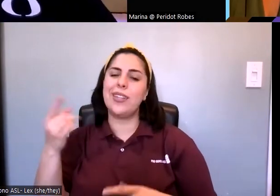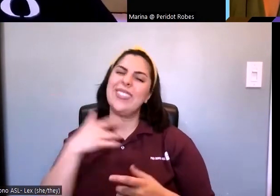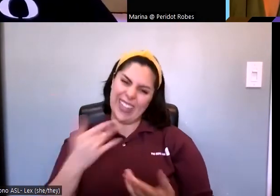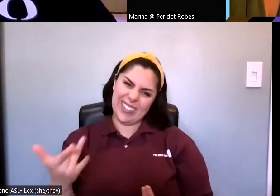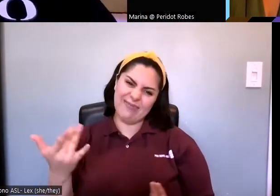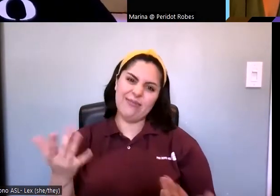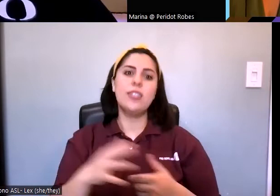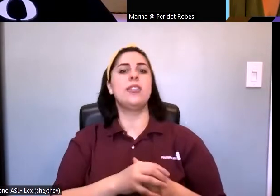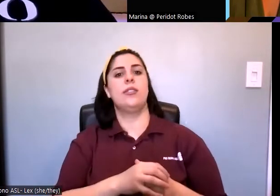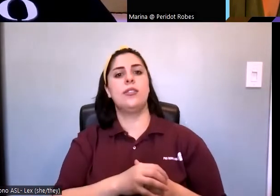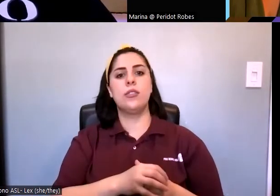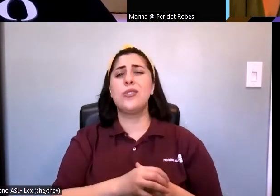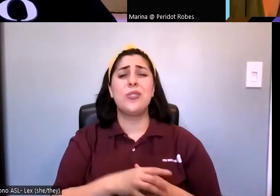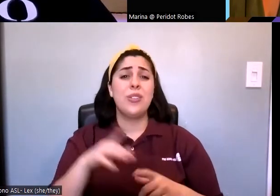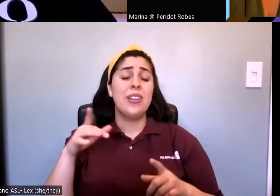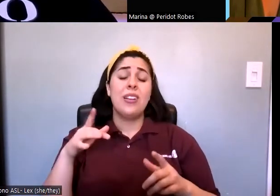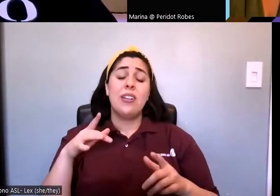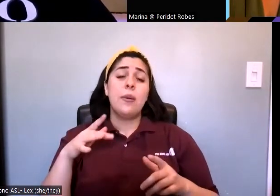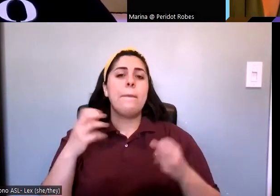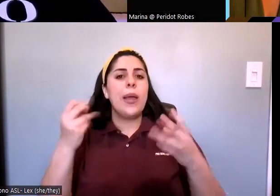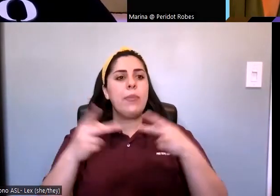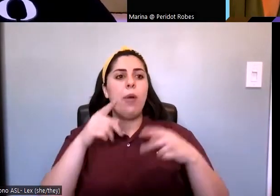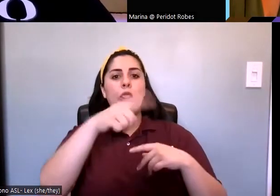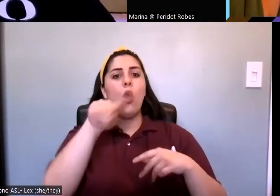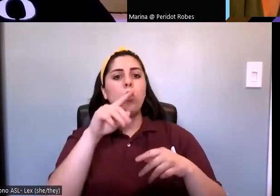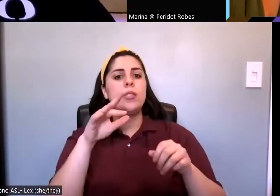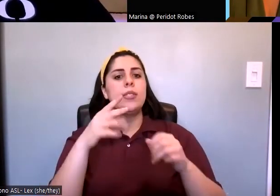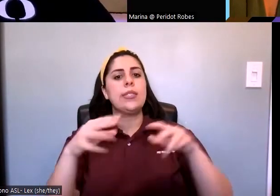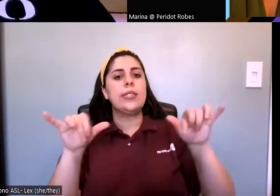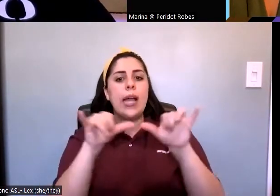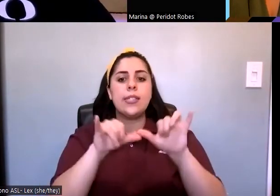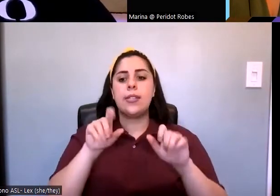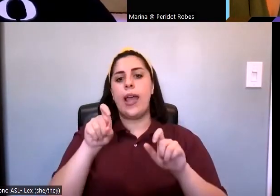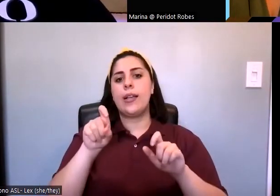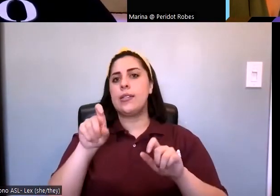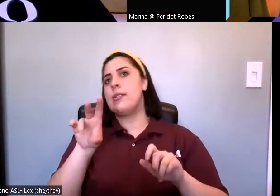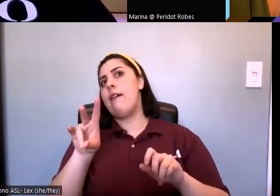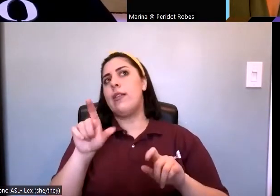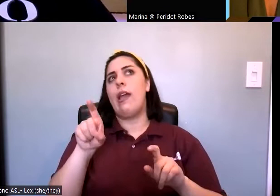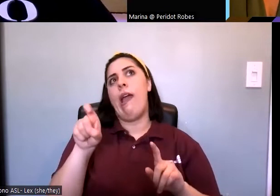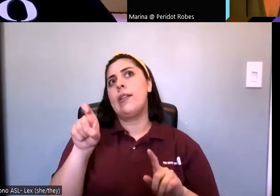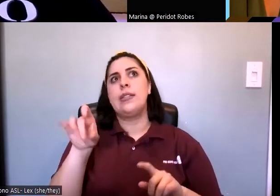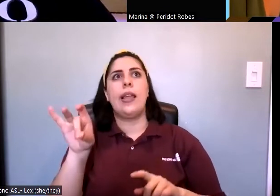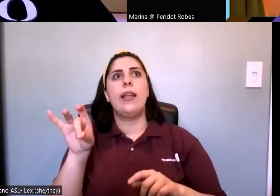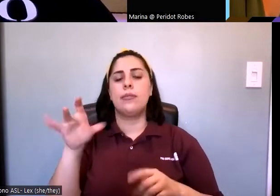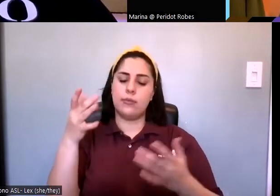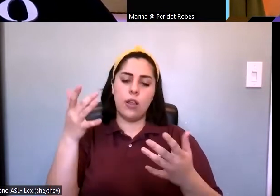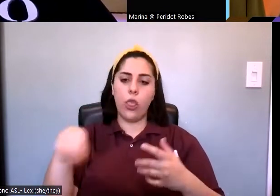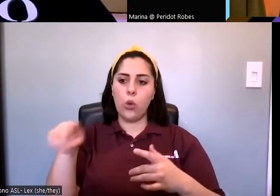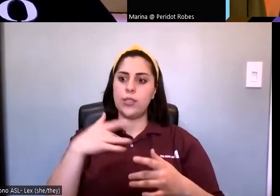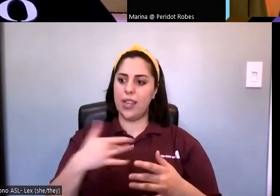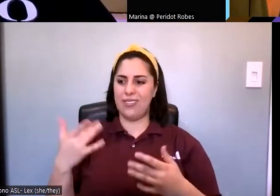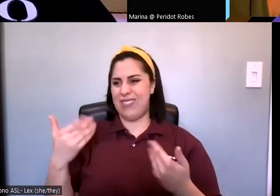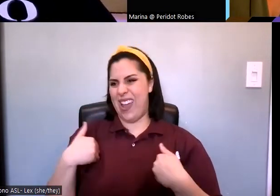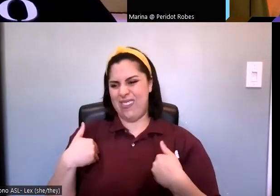together. There's just not a lot of stuff to get excited about in those sizes. You know, you look at what 16 and 18s have, they have gorgeous options.